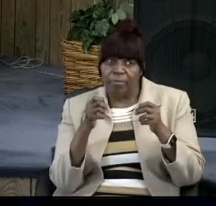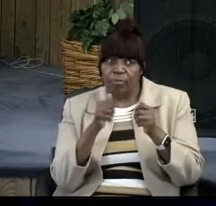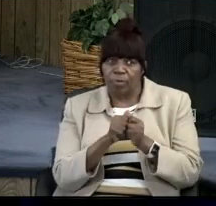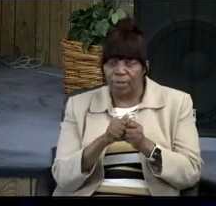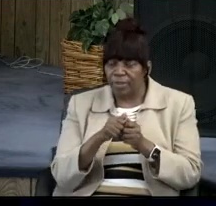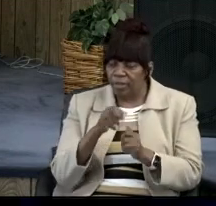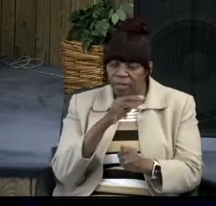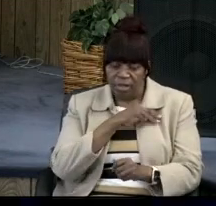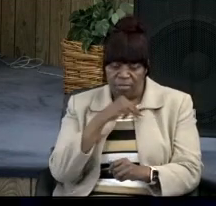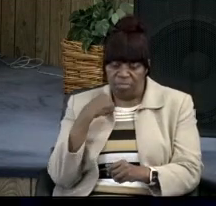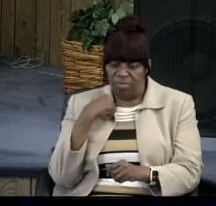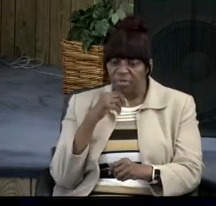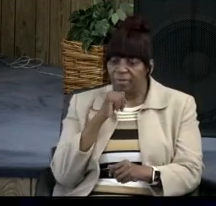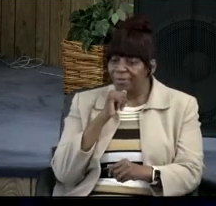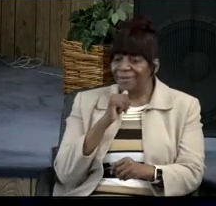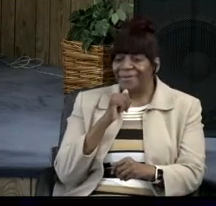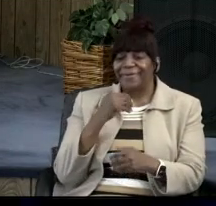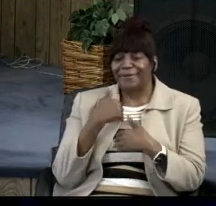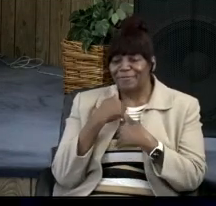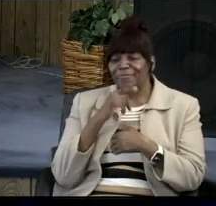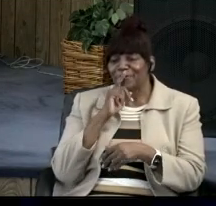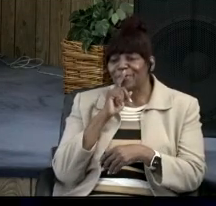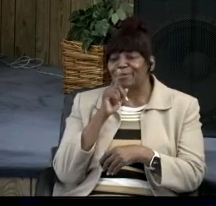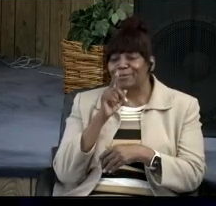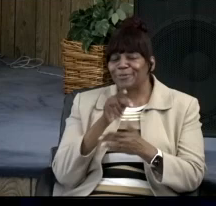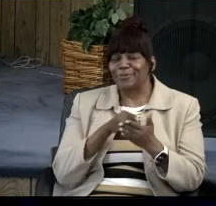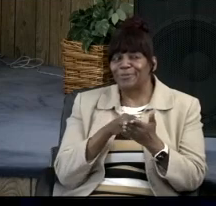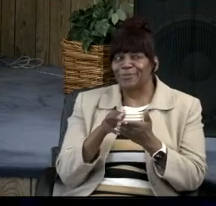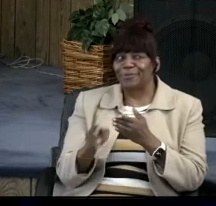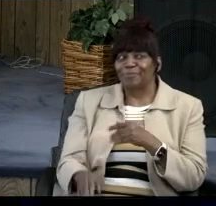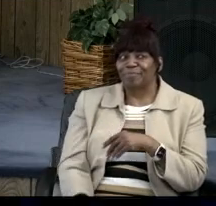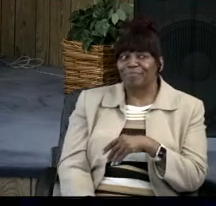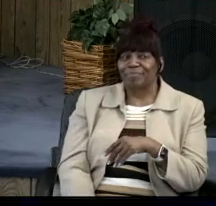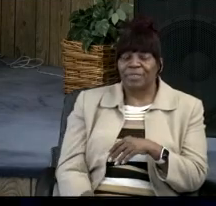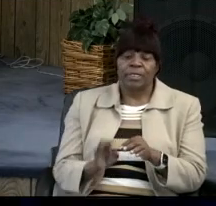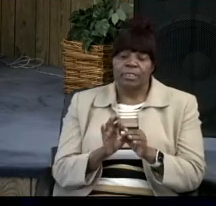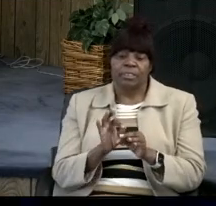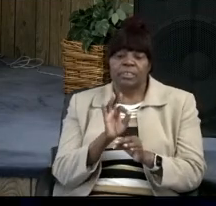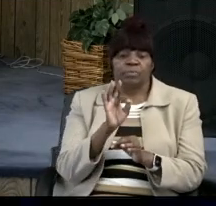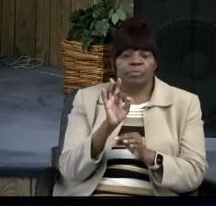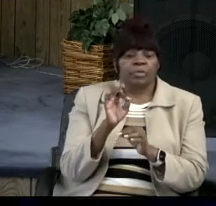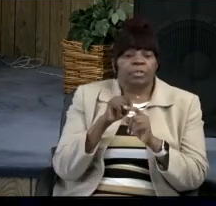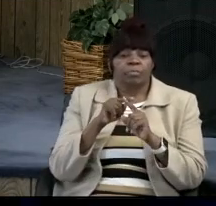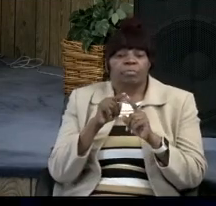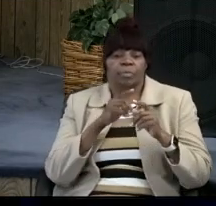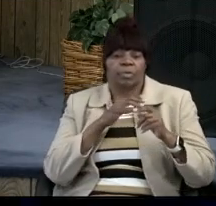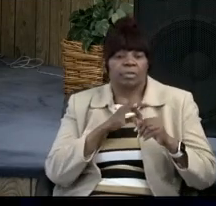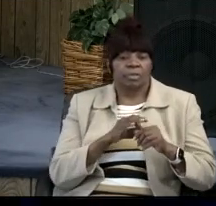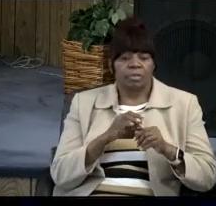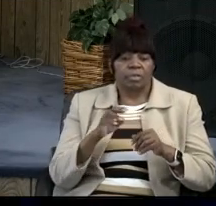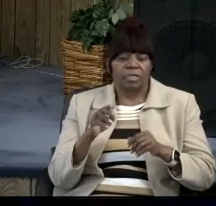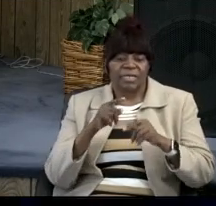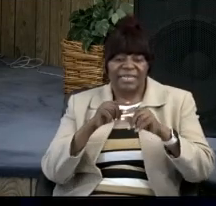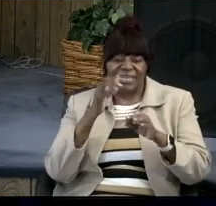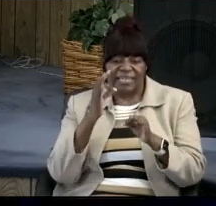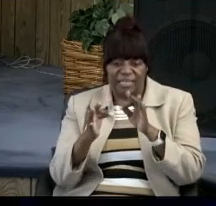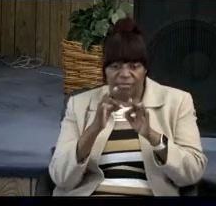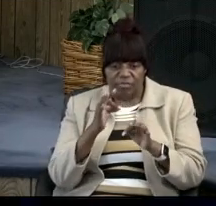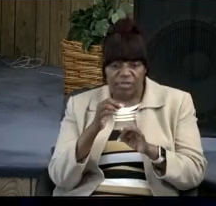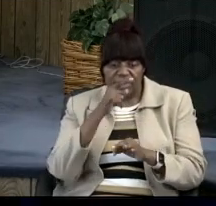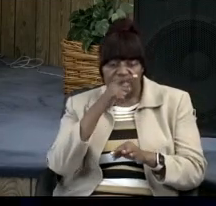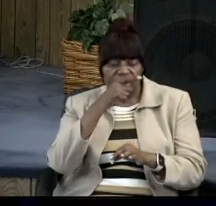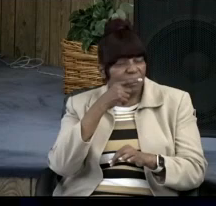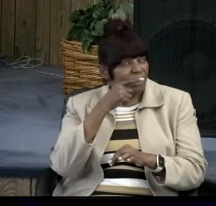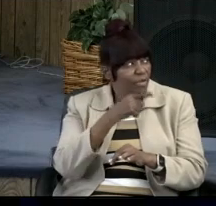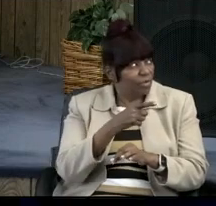don't have the truth. Lord have mercy. You got spirit, but if you're clicking up, ganging up, and loading up,